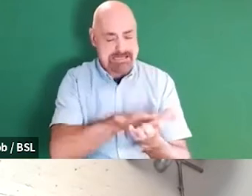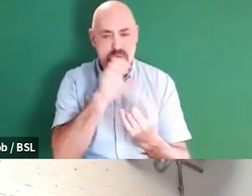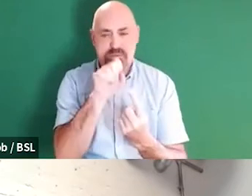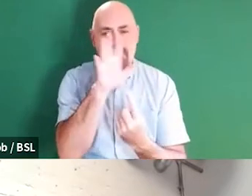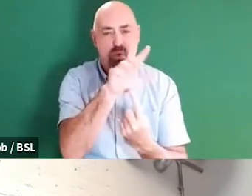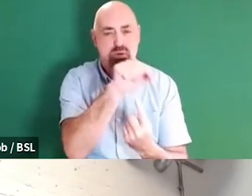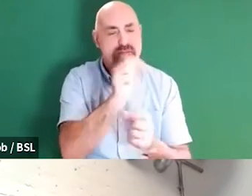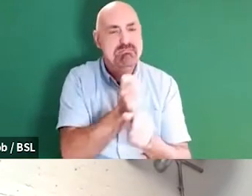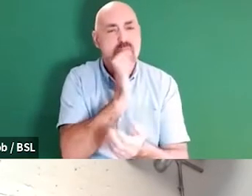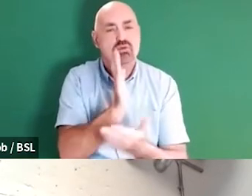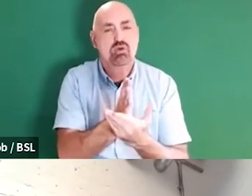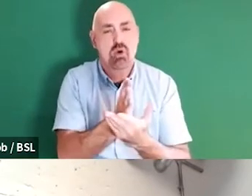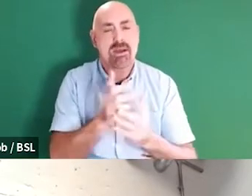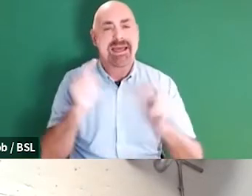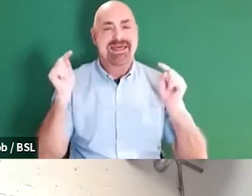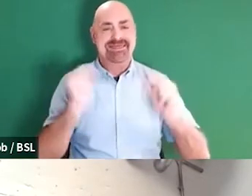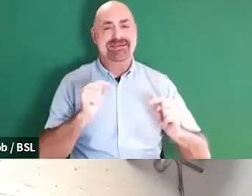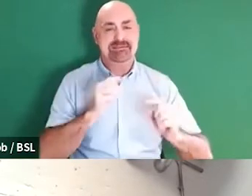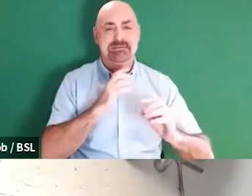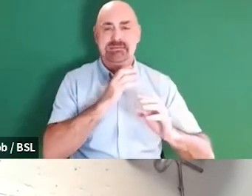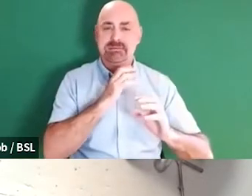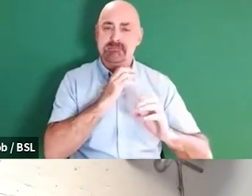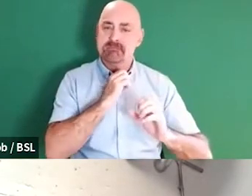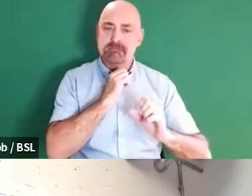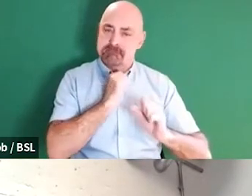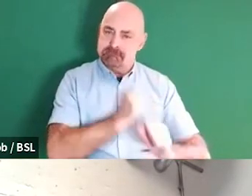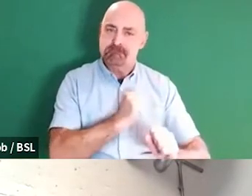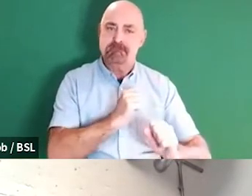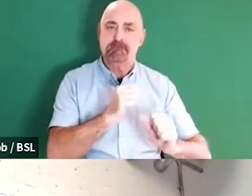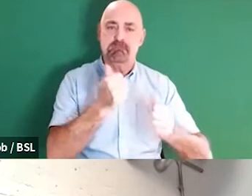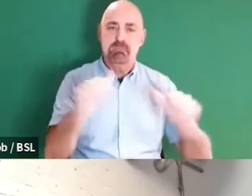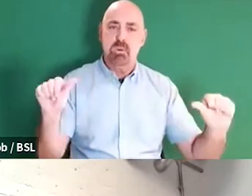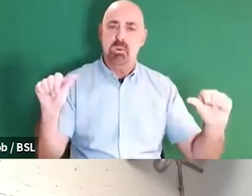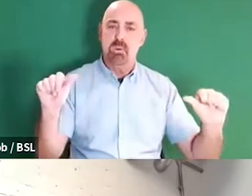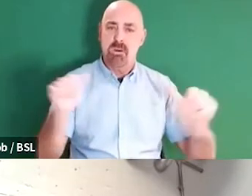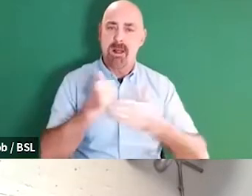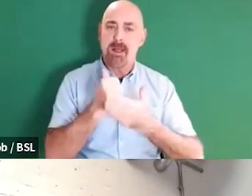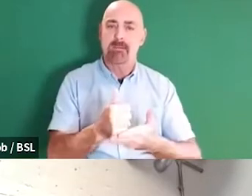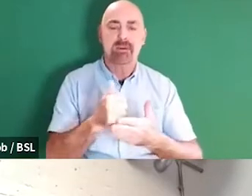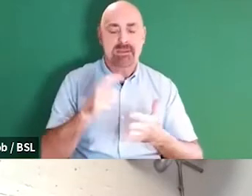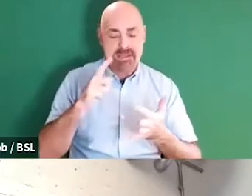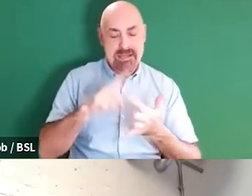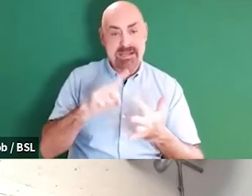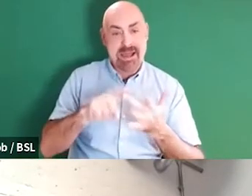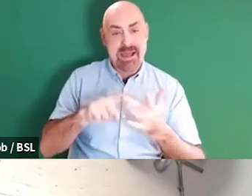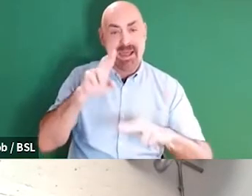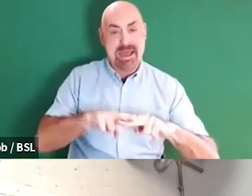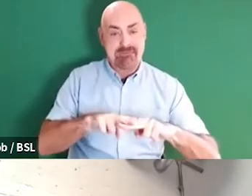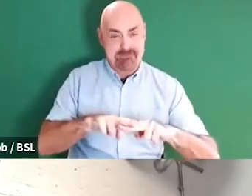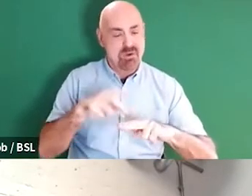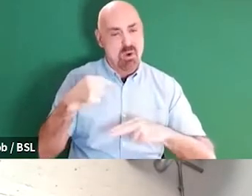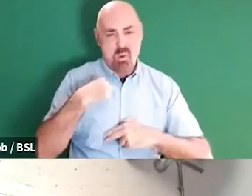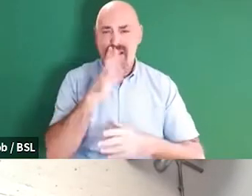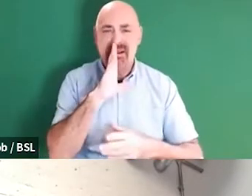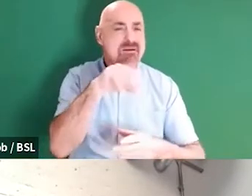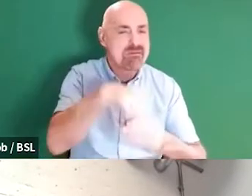of making sure this commitment makes the difference that we all want to see. And we and colleagues at EIF are really happy to be part of this